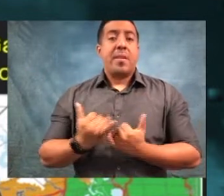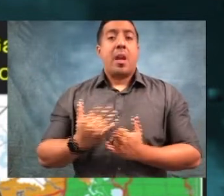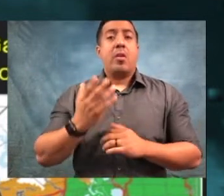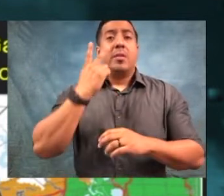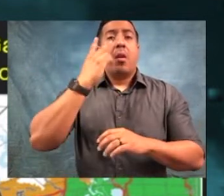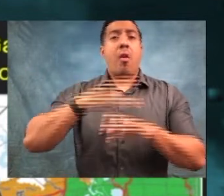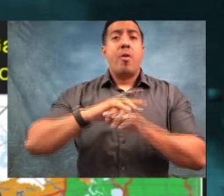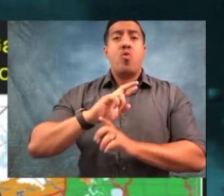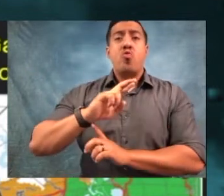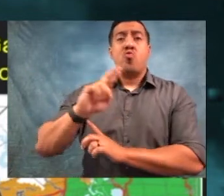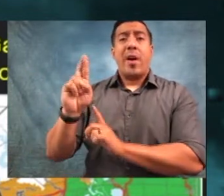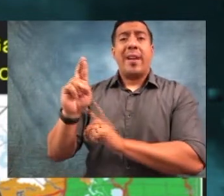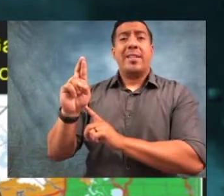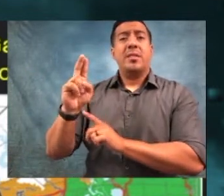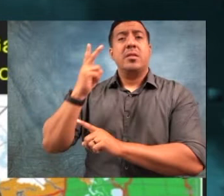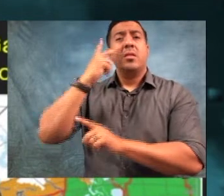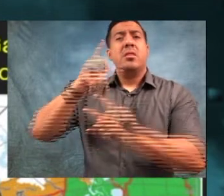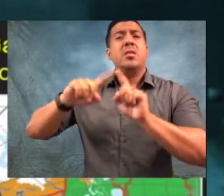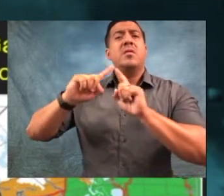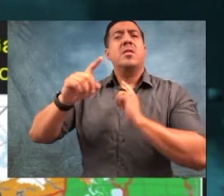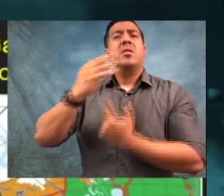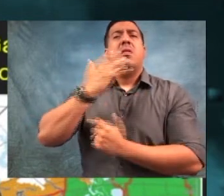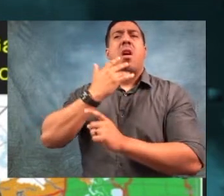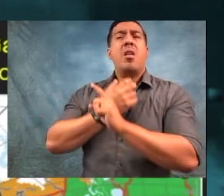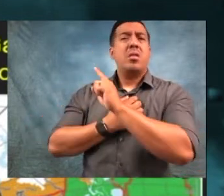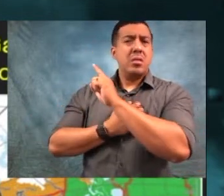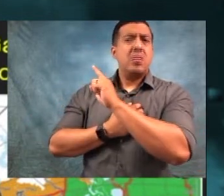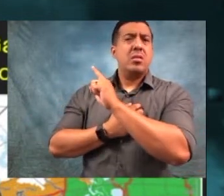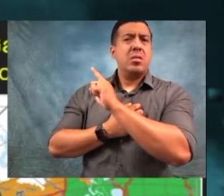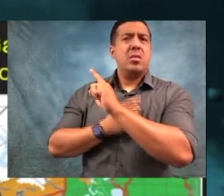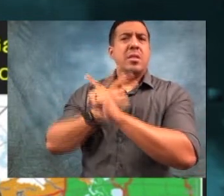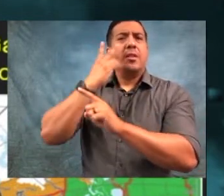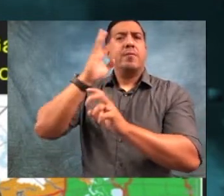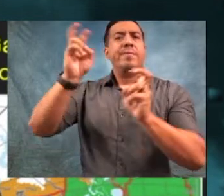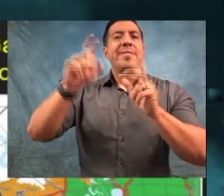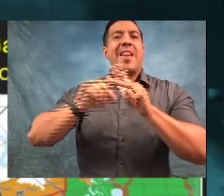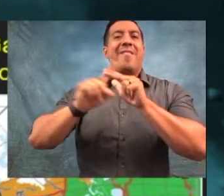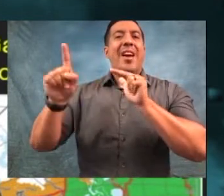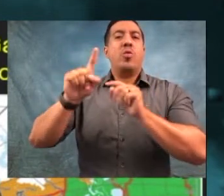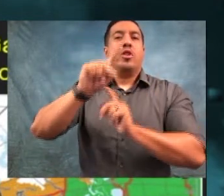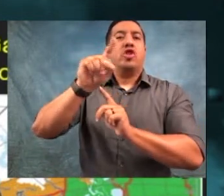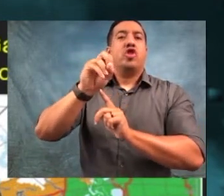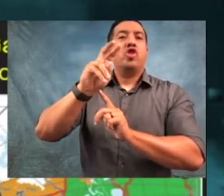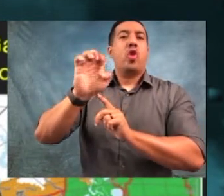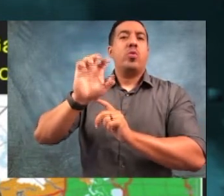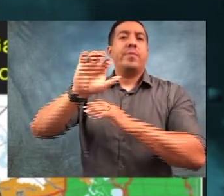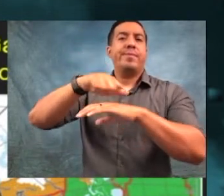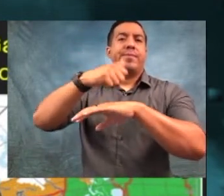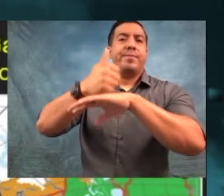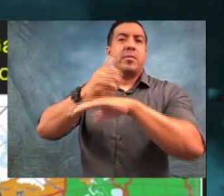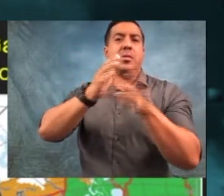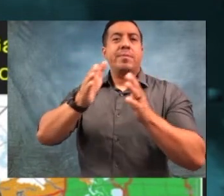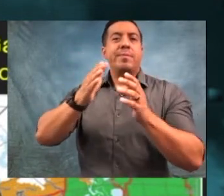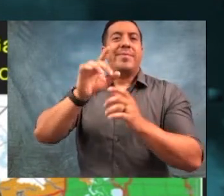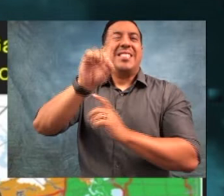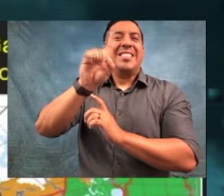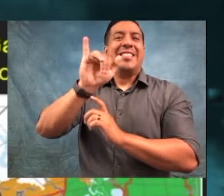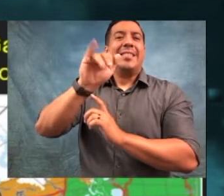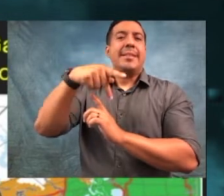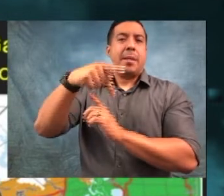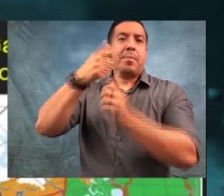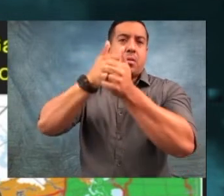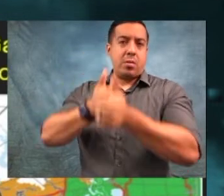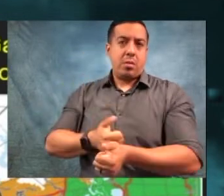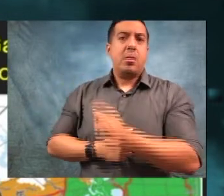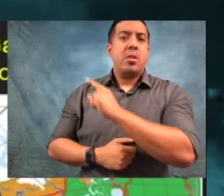then on the right hand side, you see the different colors there. These are your evacuation zones, which are organized by zip